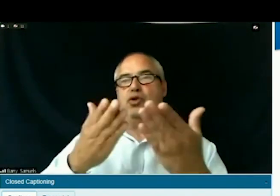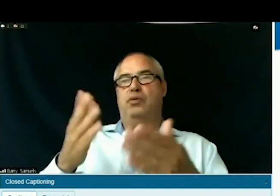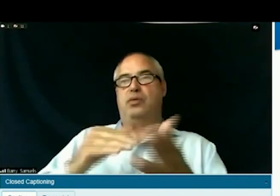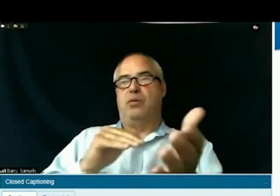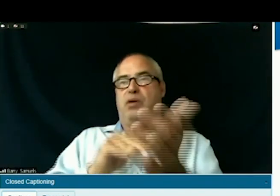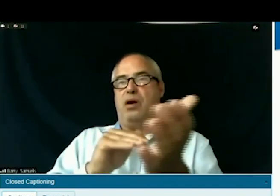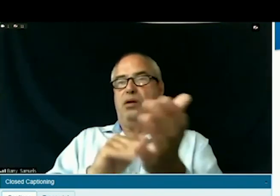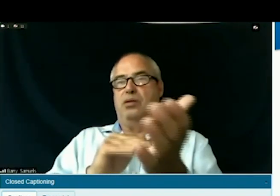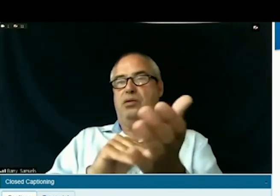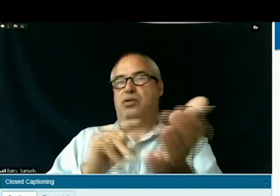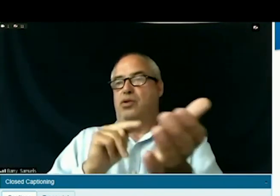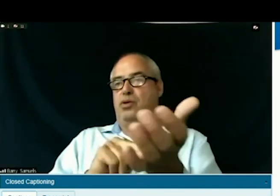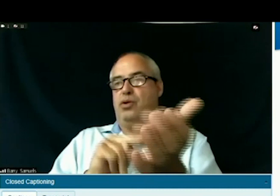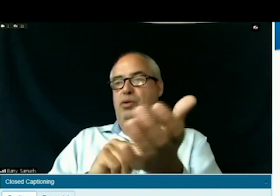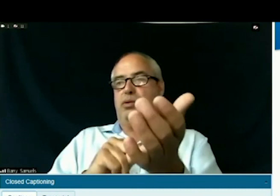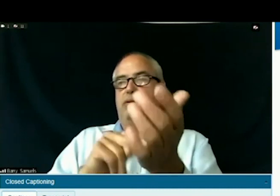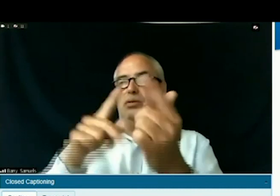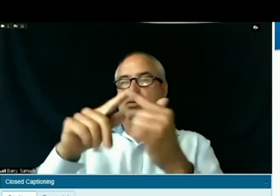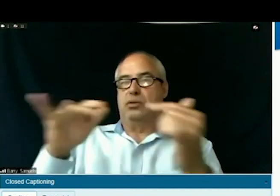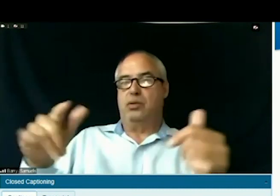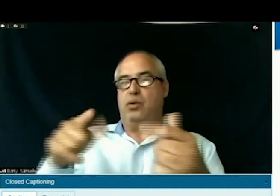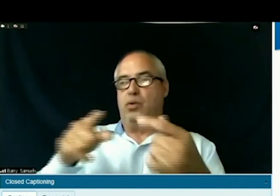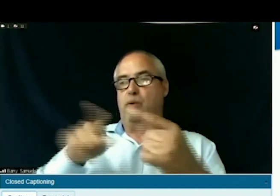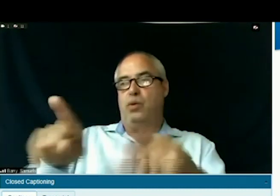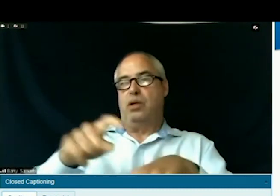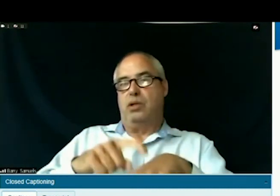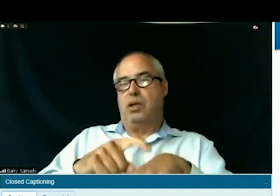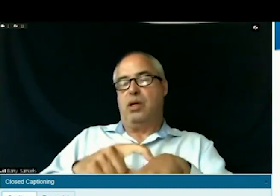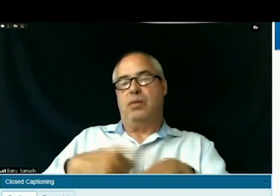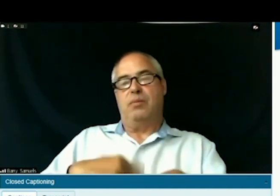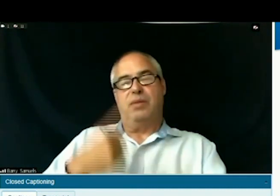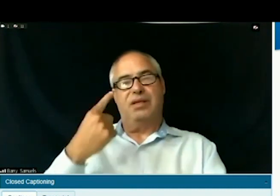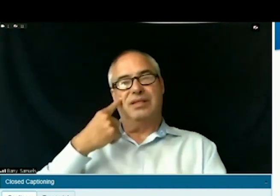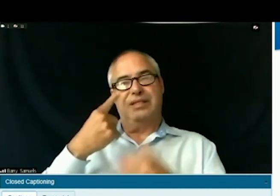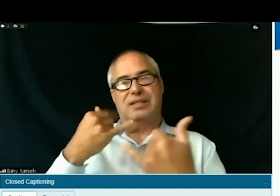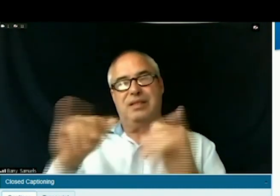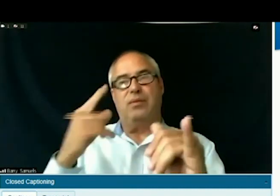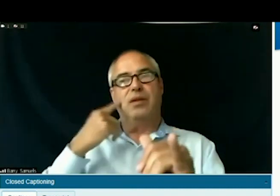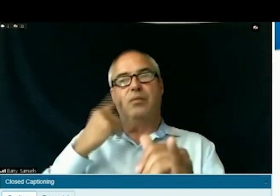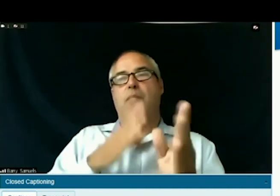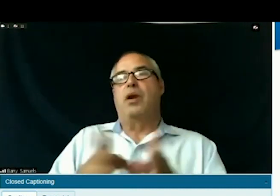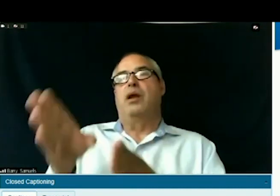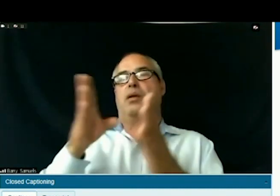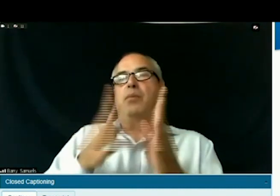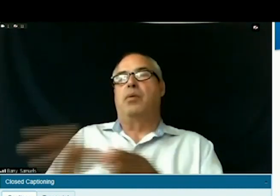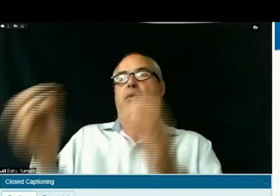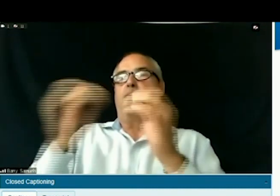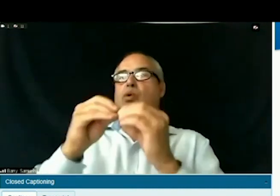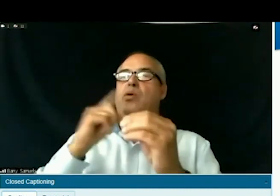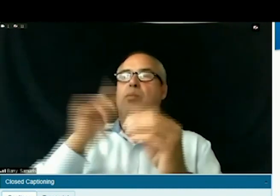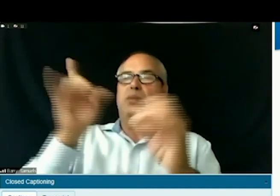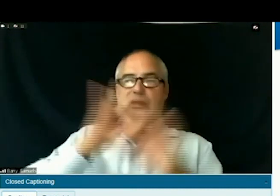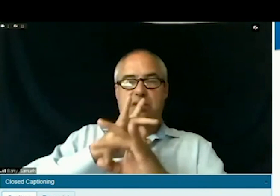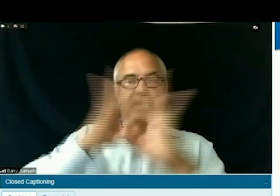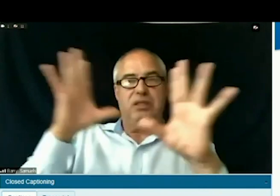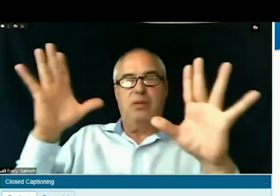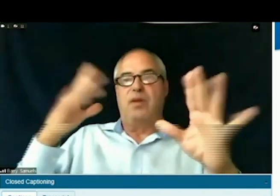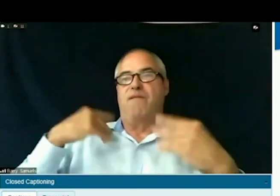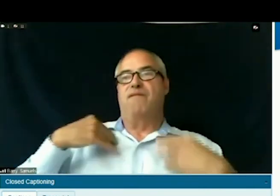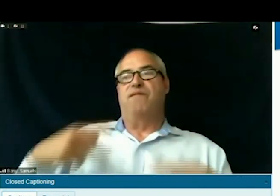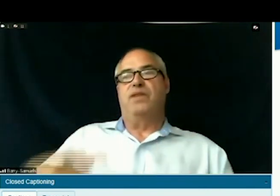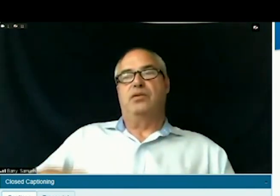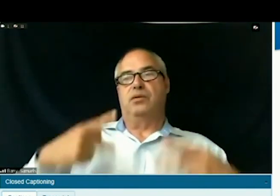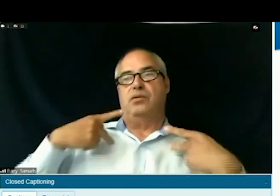much, during that time. But I still think, as we prepare more for other disasters, physical access barriers need